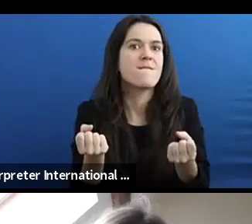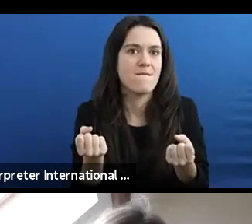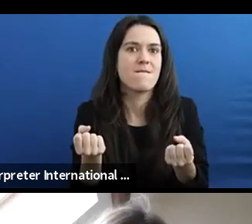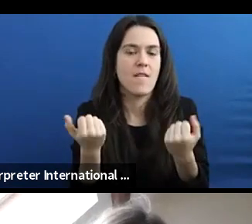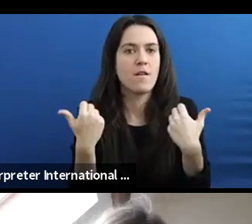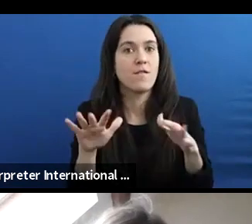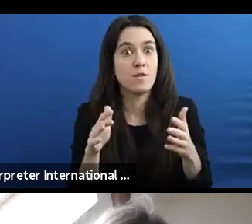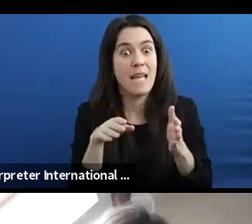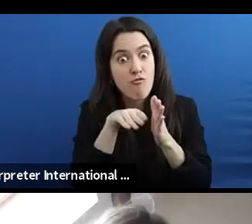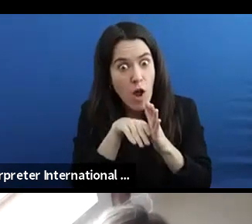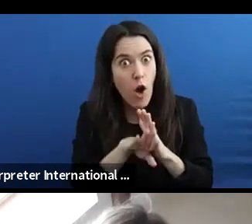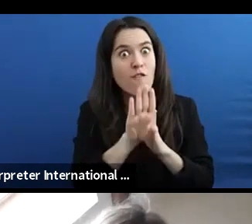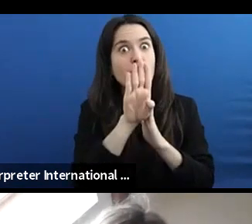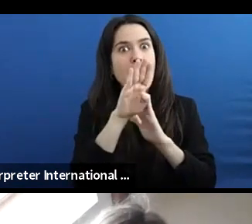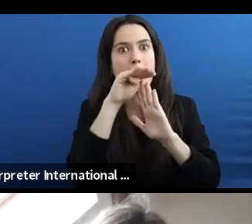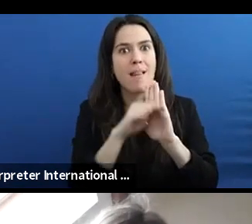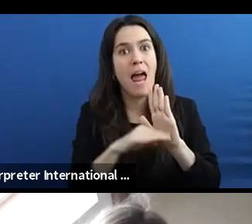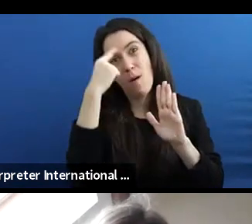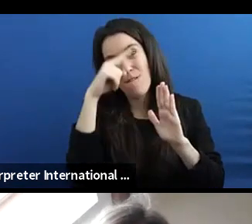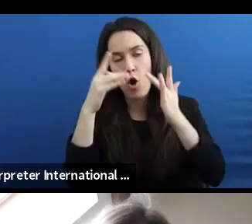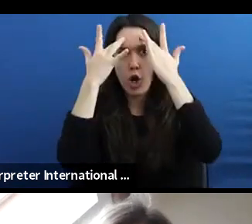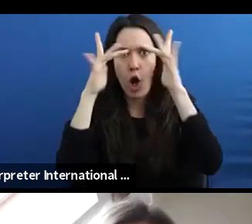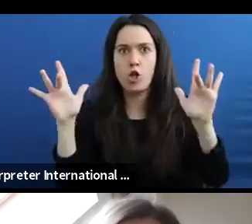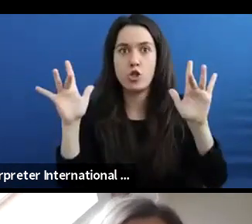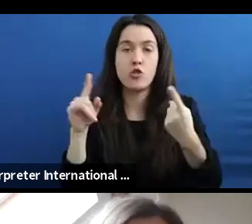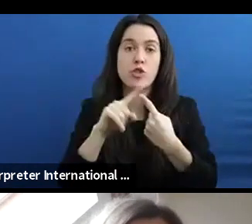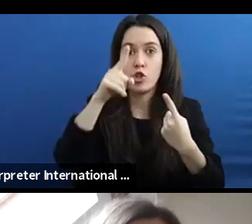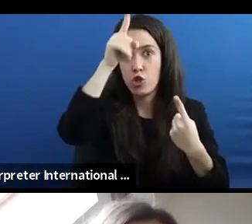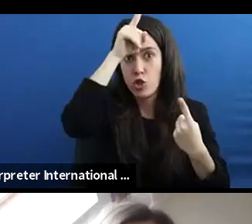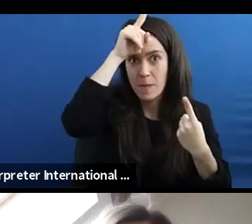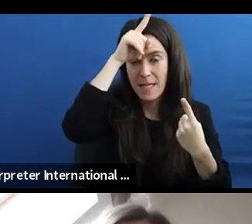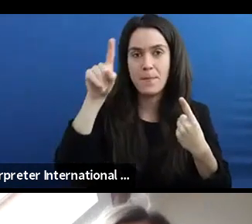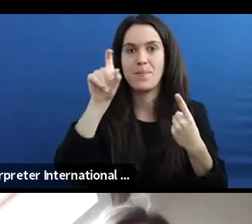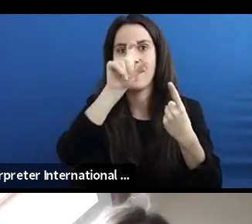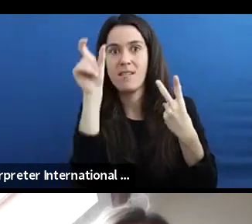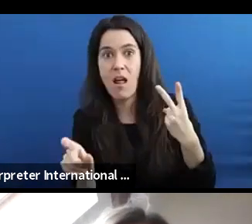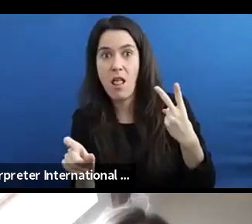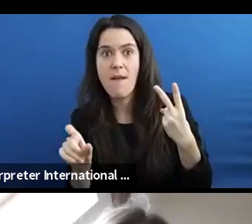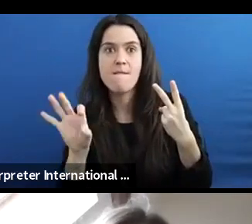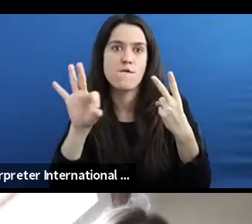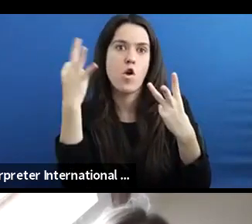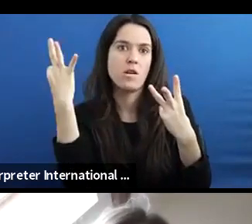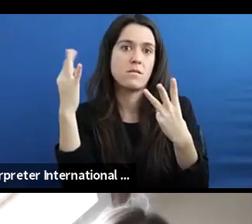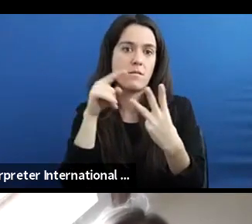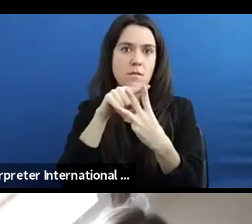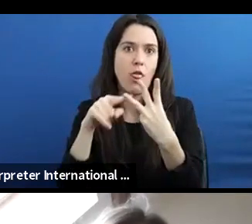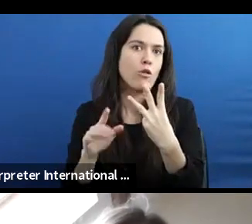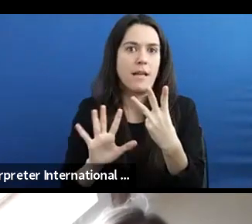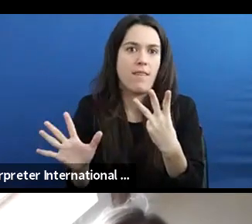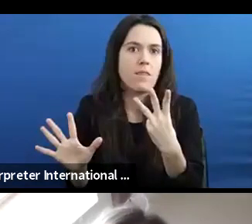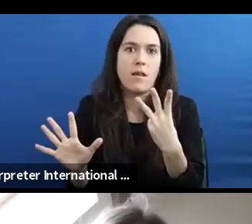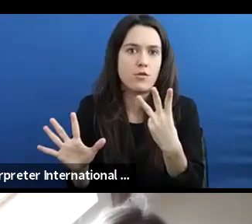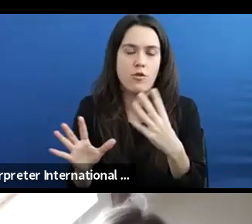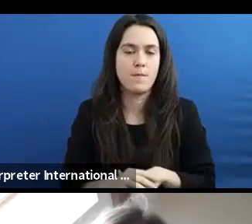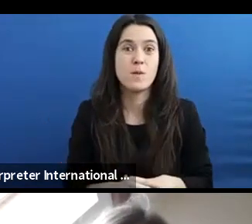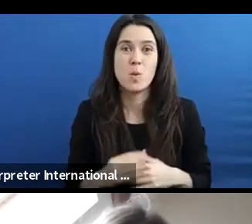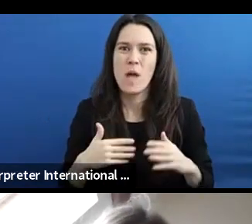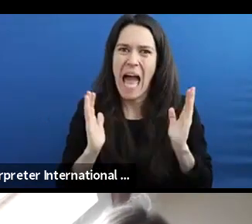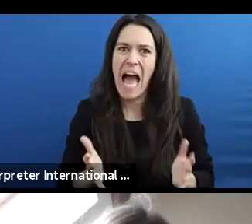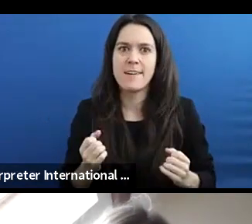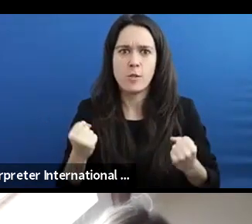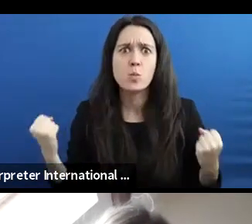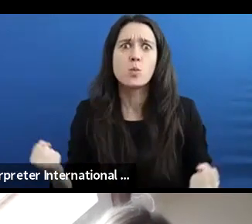recovery plan for culture. You know, it's Germany, Italy, and France. So we have to act and to fight